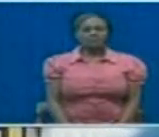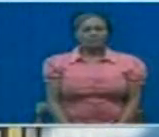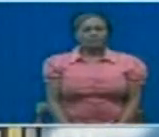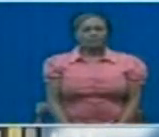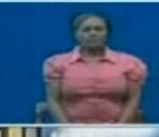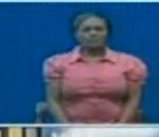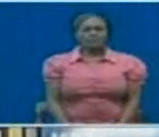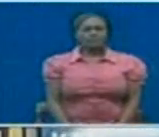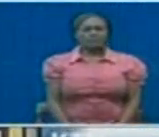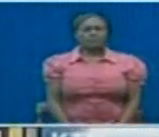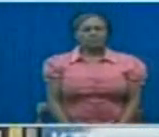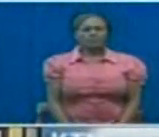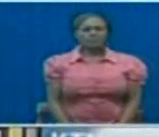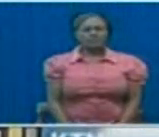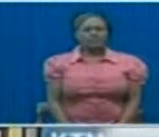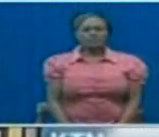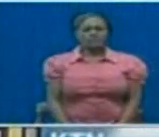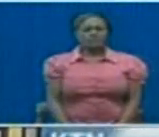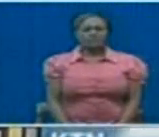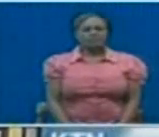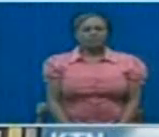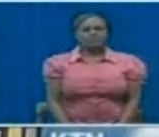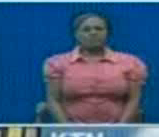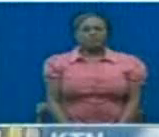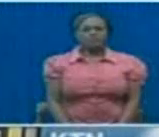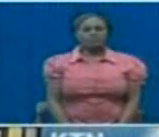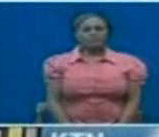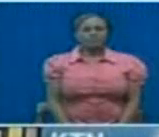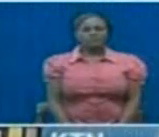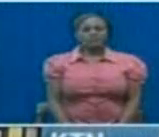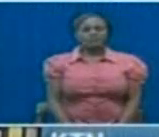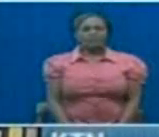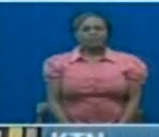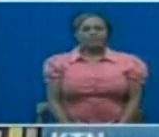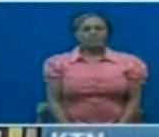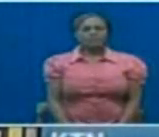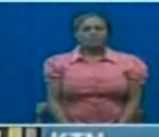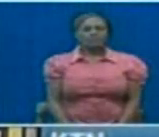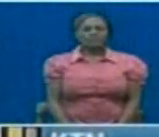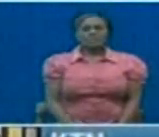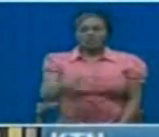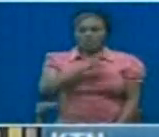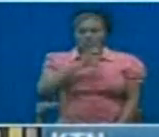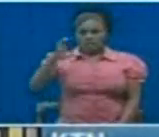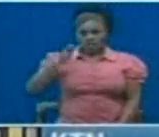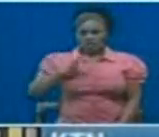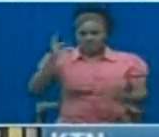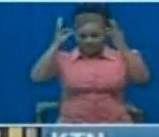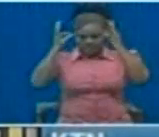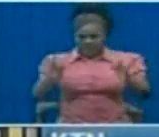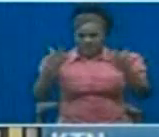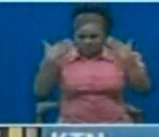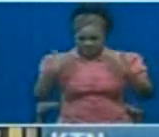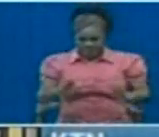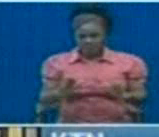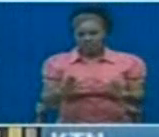setting and remove the, even the OS and the application. The commission did make a decision to